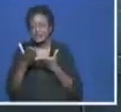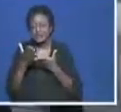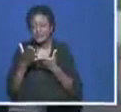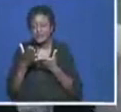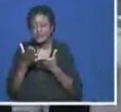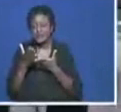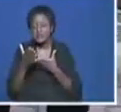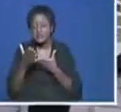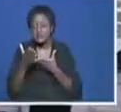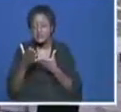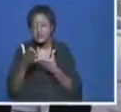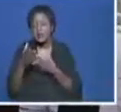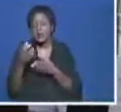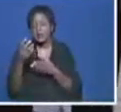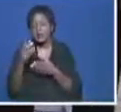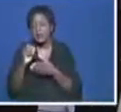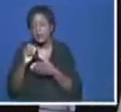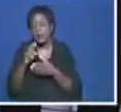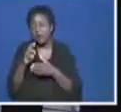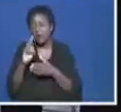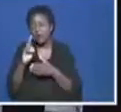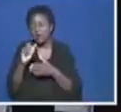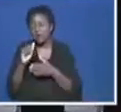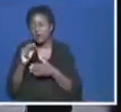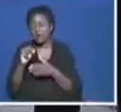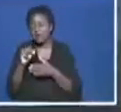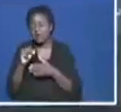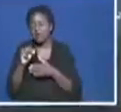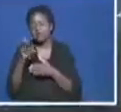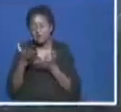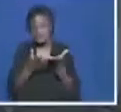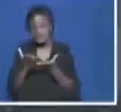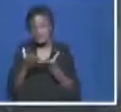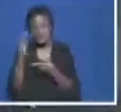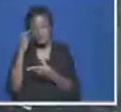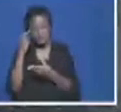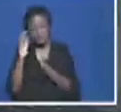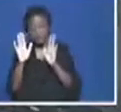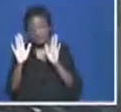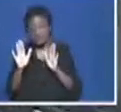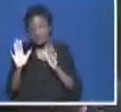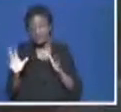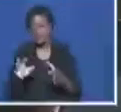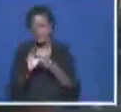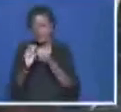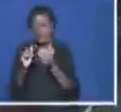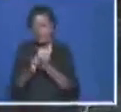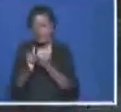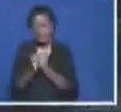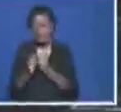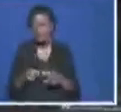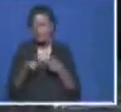of course I thought it would have been great for us to be able to combine that with a grand finale of